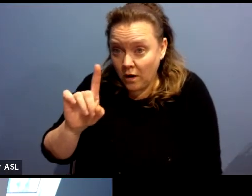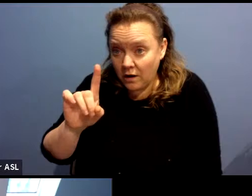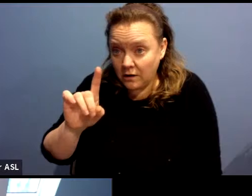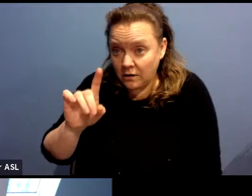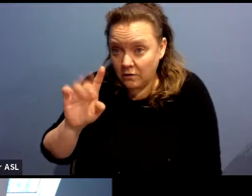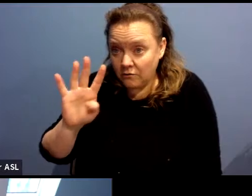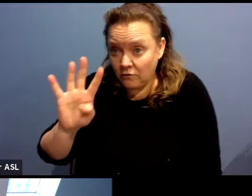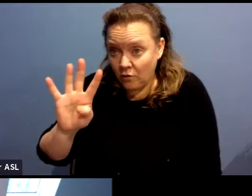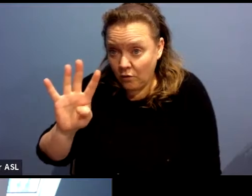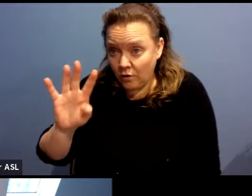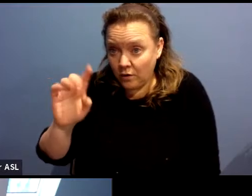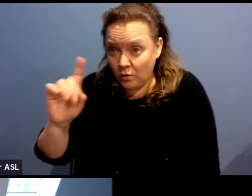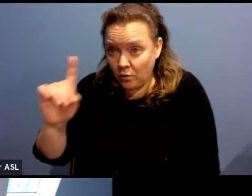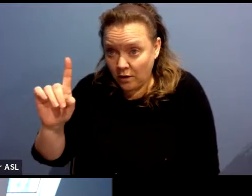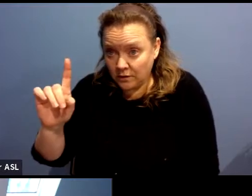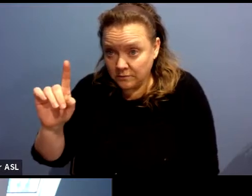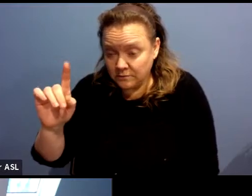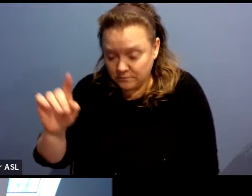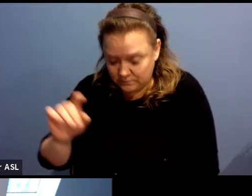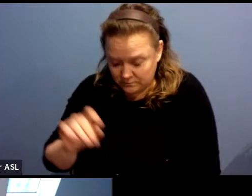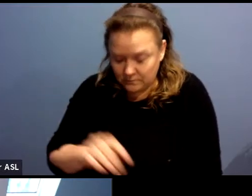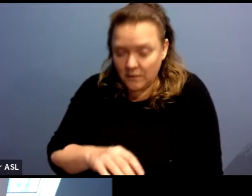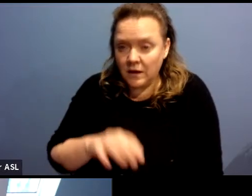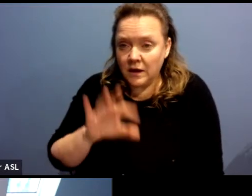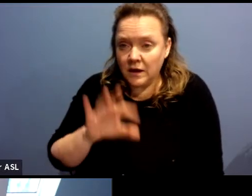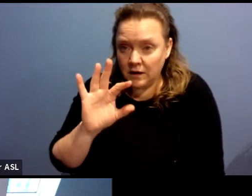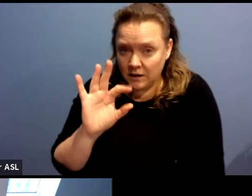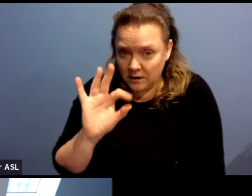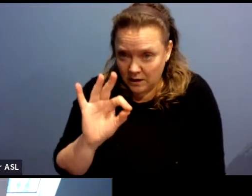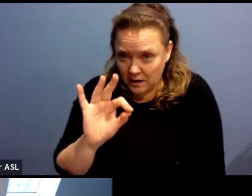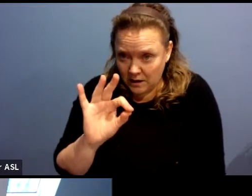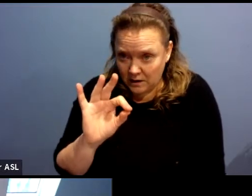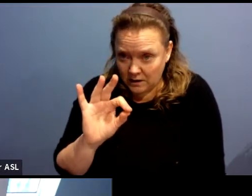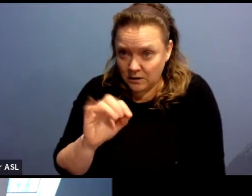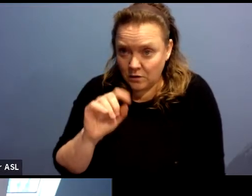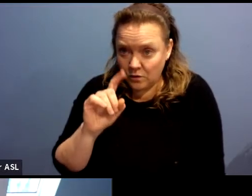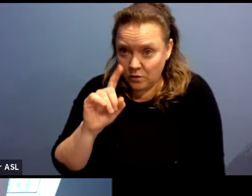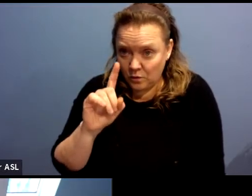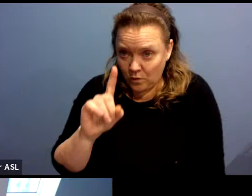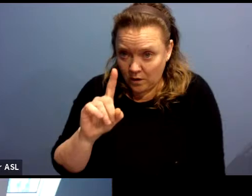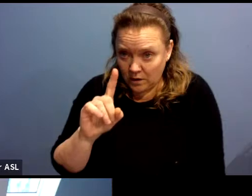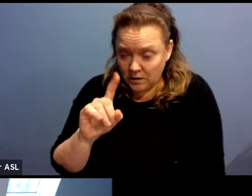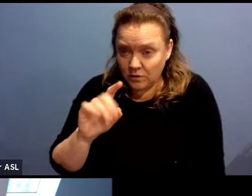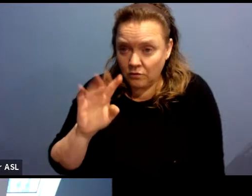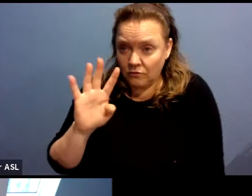9141. Again, the code for this evening's meeting is